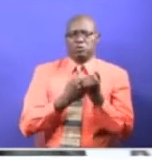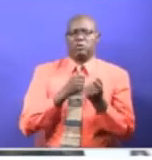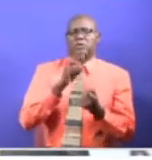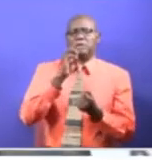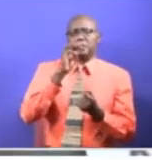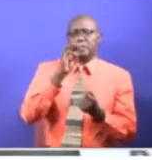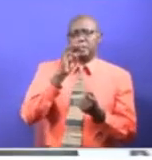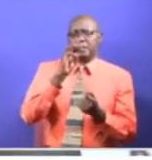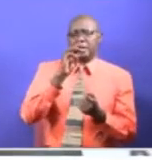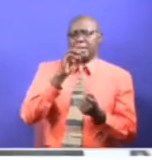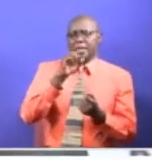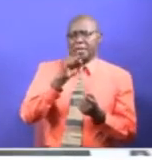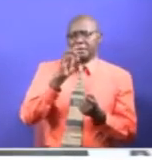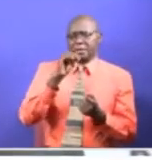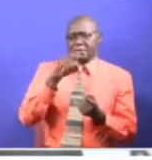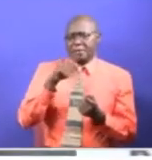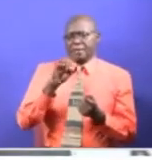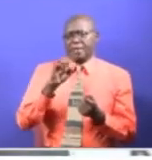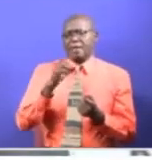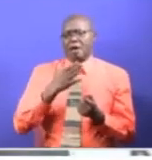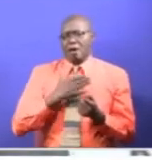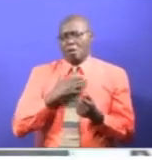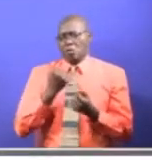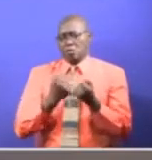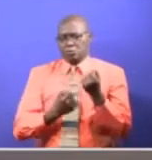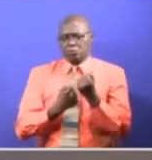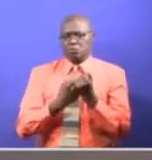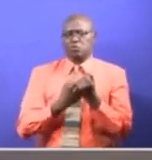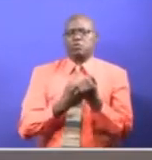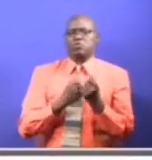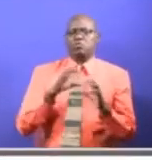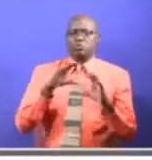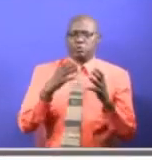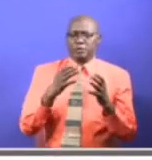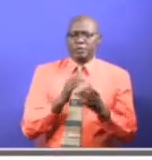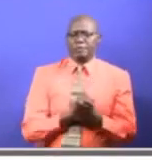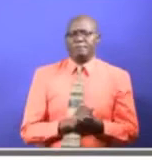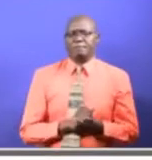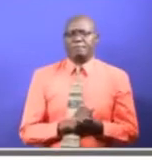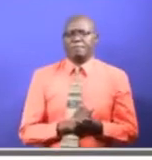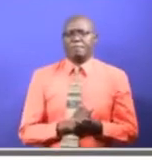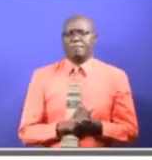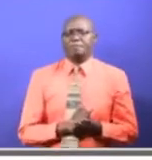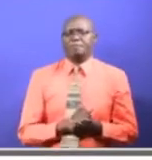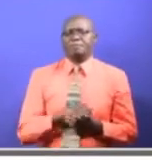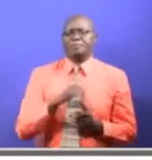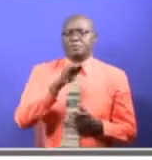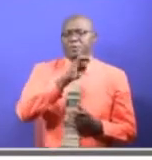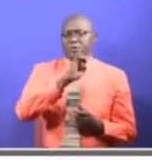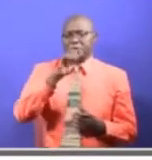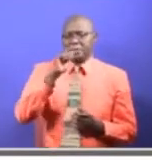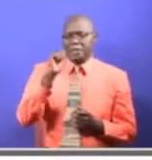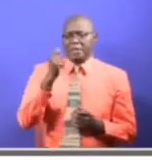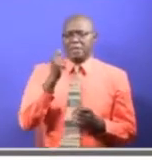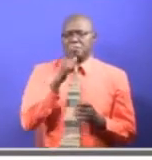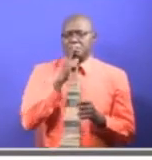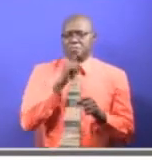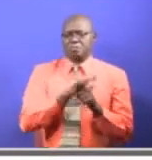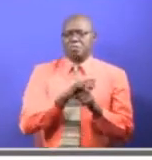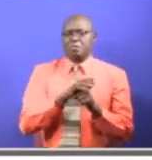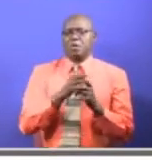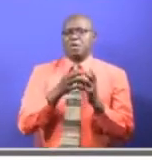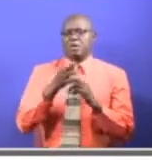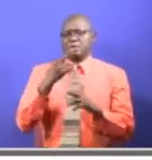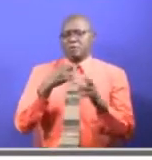SMEs, more support to our communities. Now, Ipsen Kenya has pledged to reduce its carbon footprint